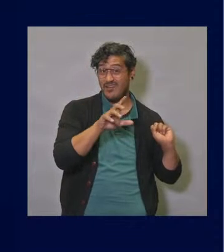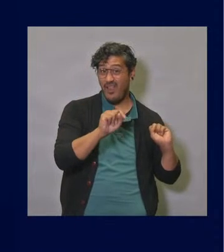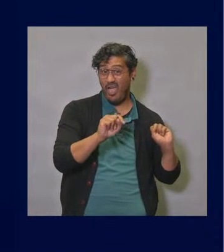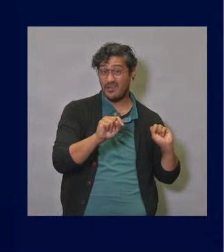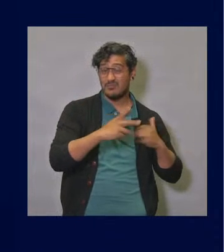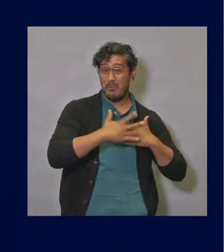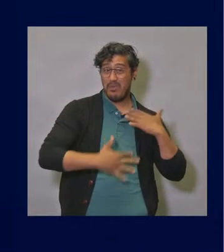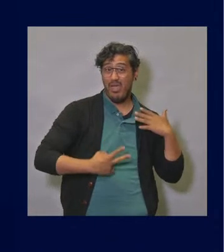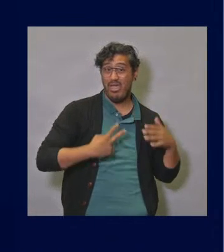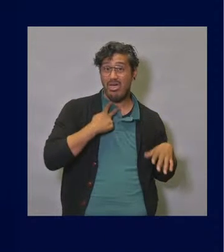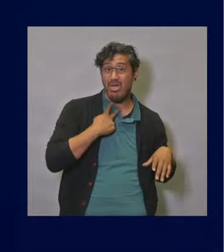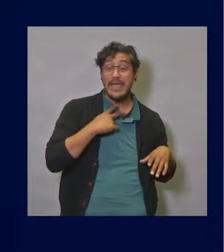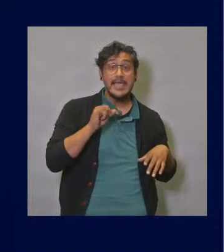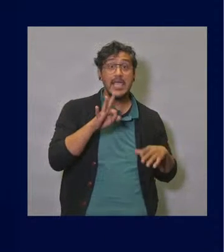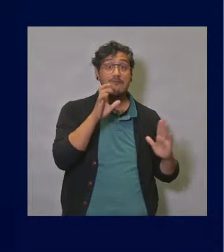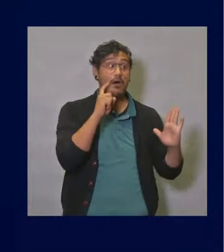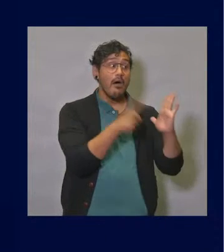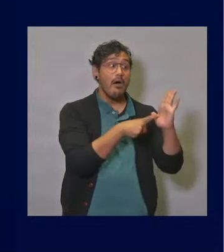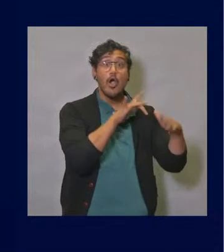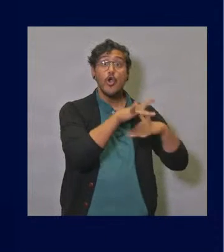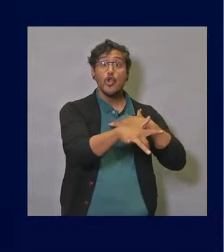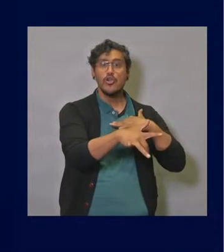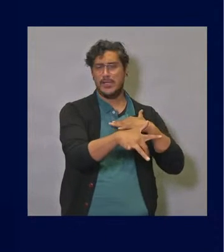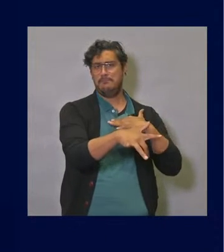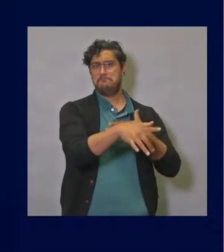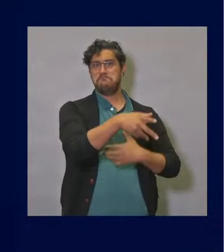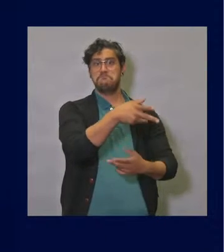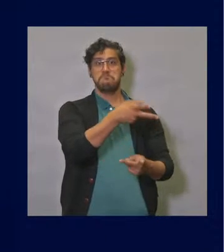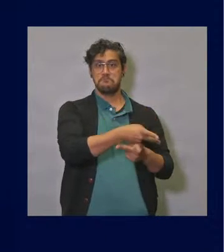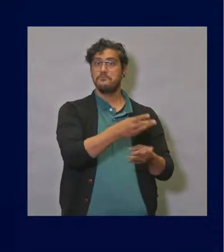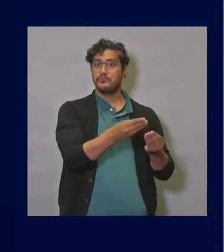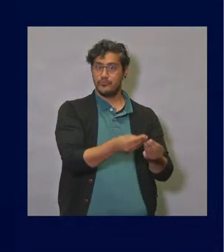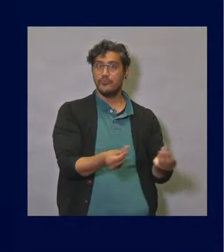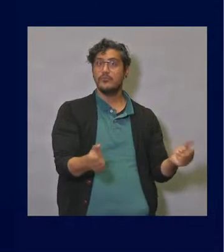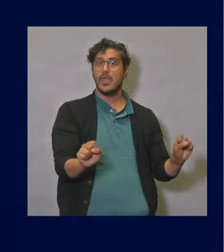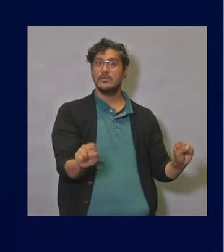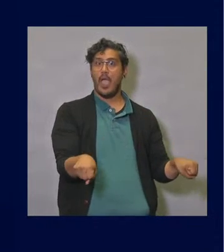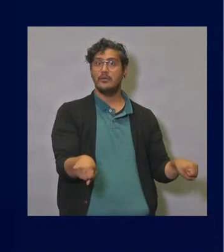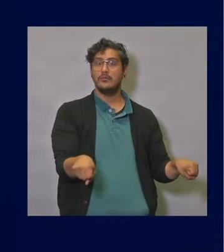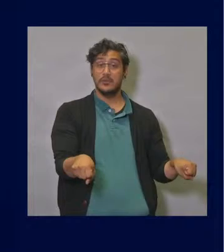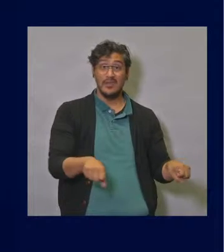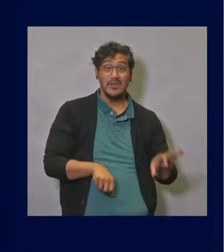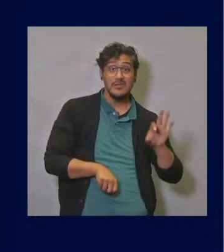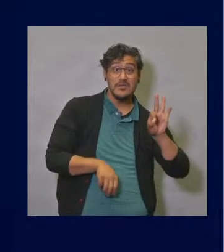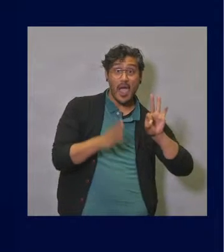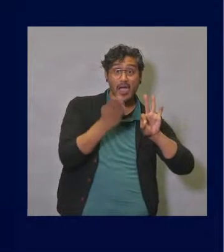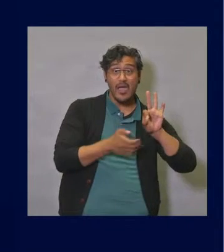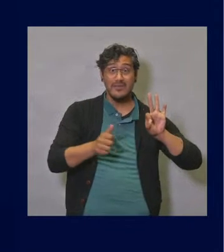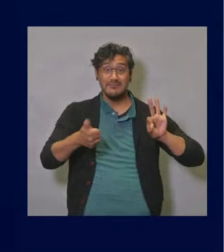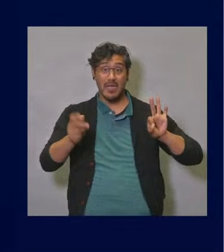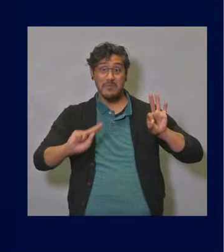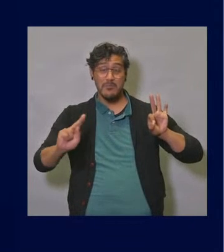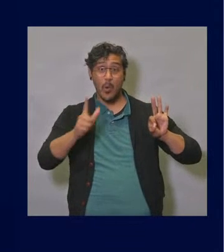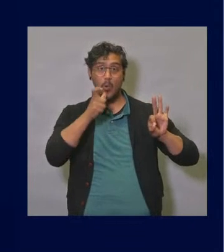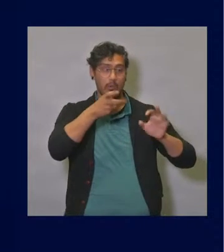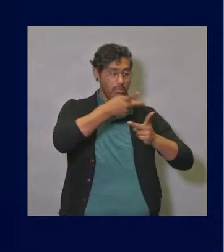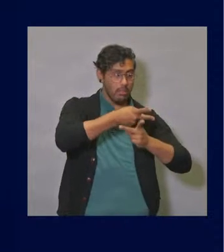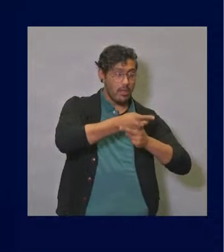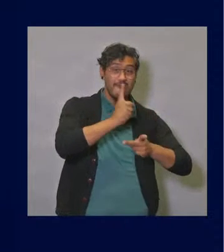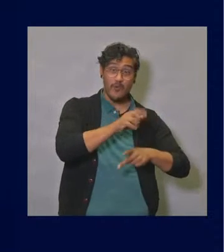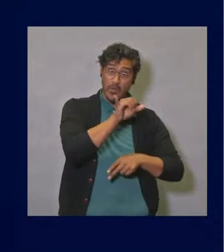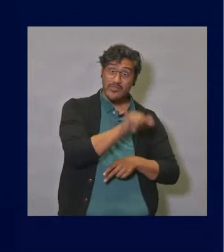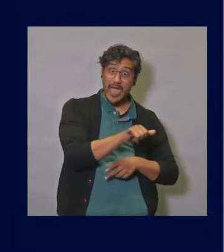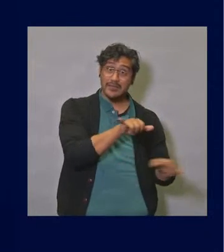if identified early, is often treatable. And in studies, 9 in 10 people who are treated for a similar type of